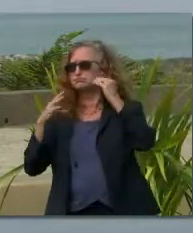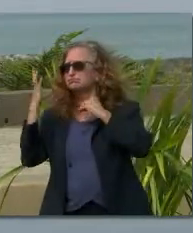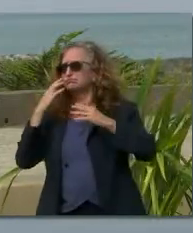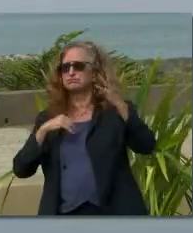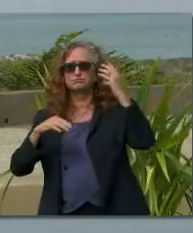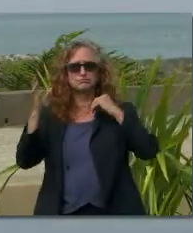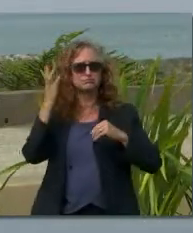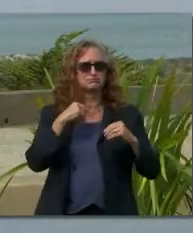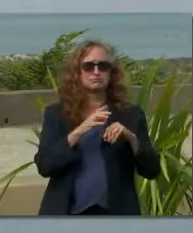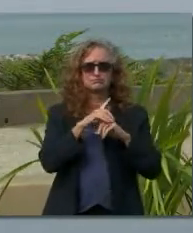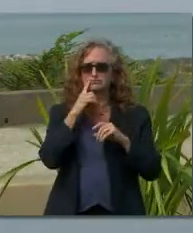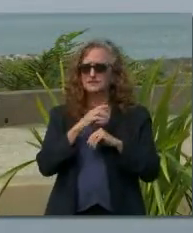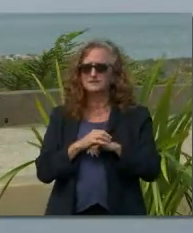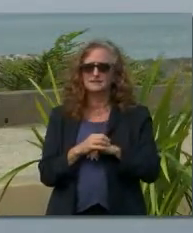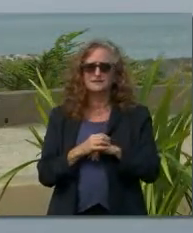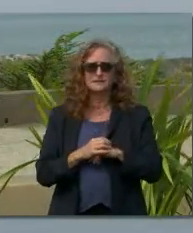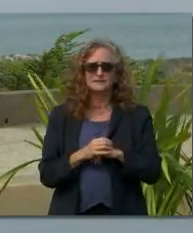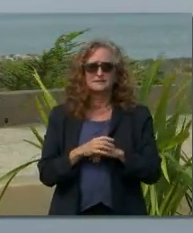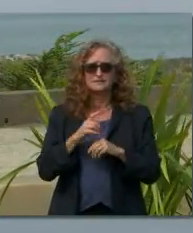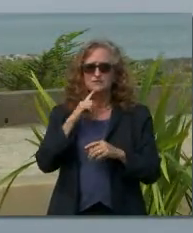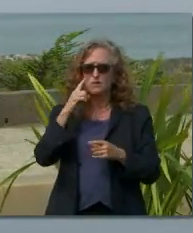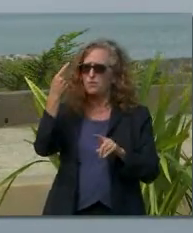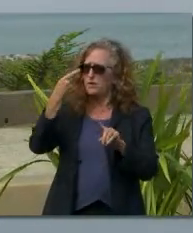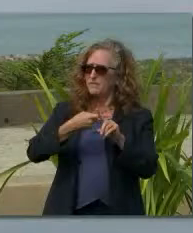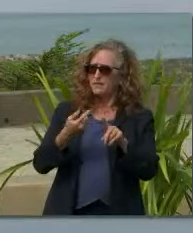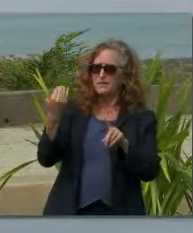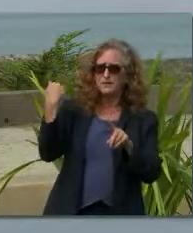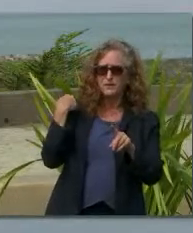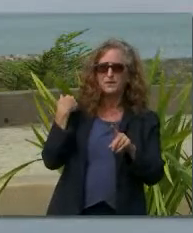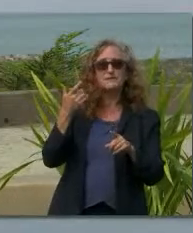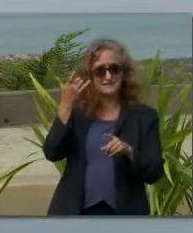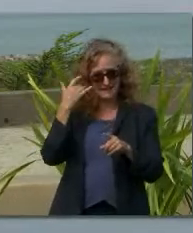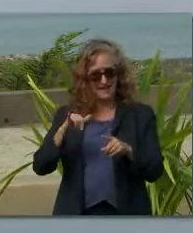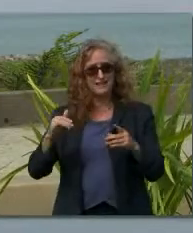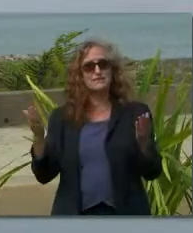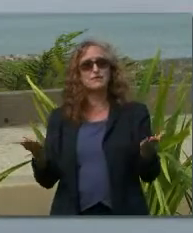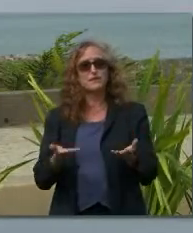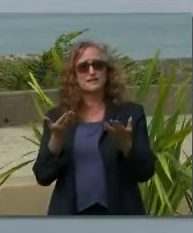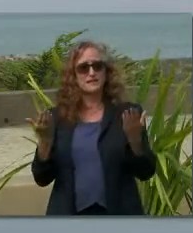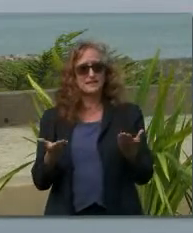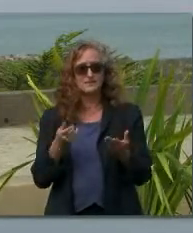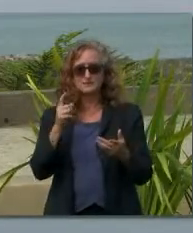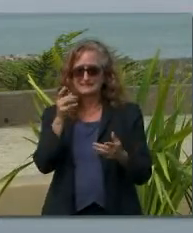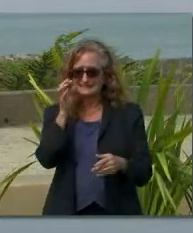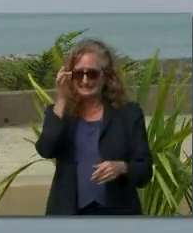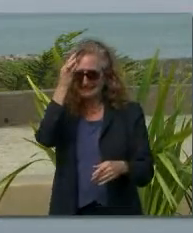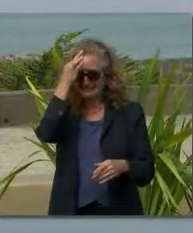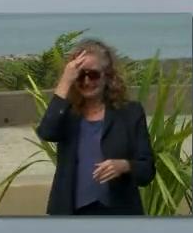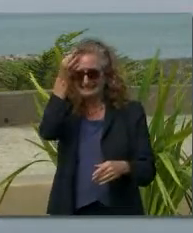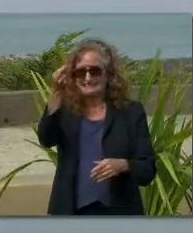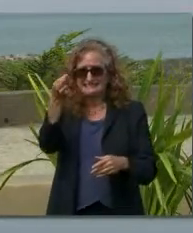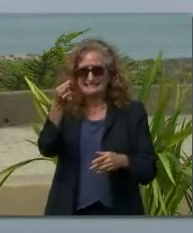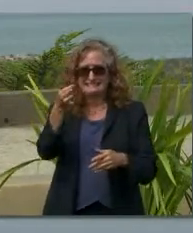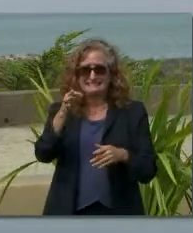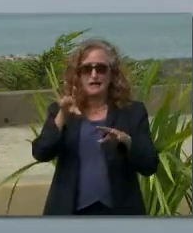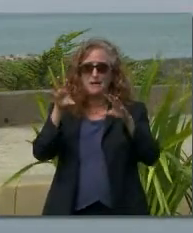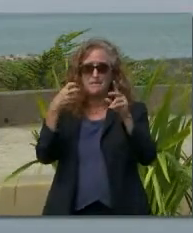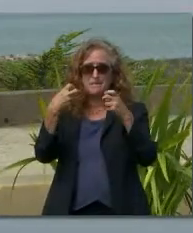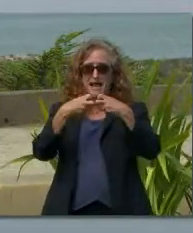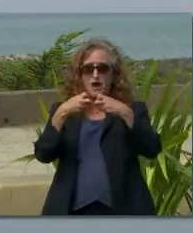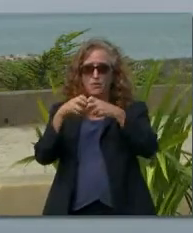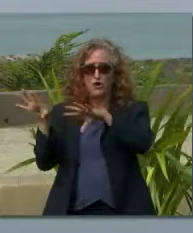as whipsaw back and forth. Of course, less than a month ago in California, we were this close to turning off the